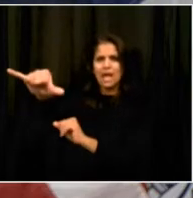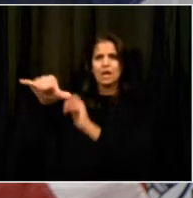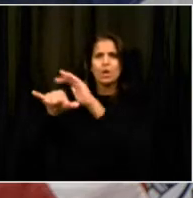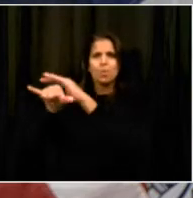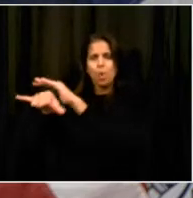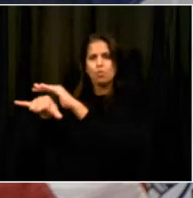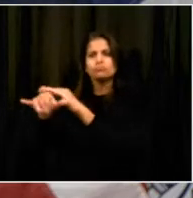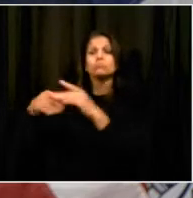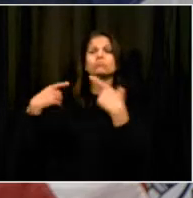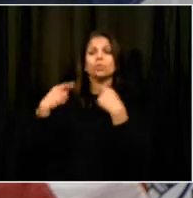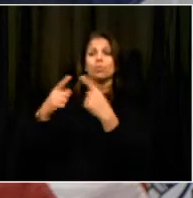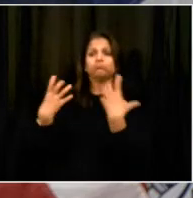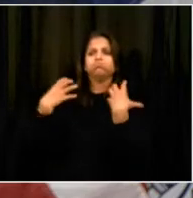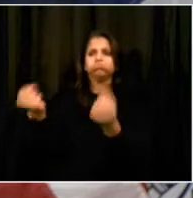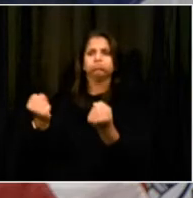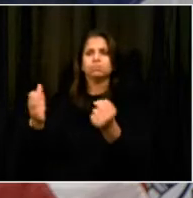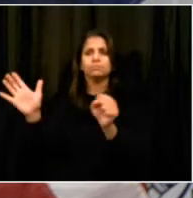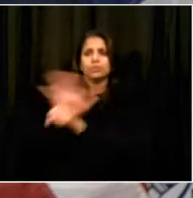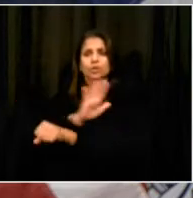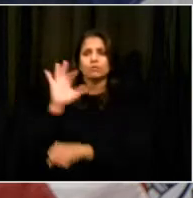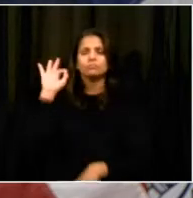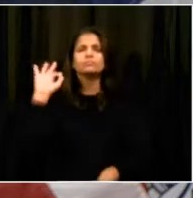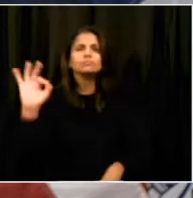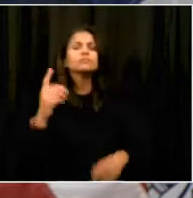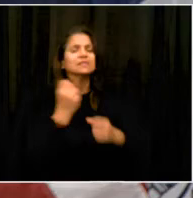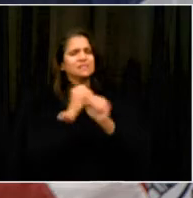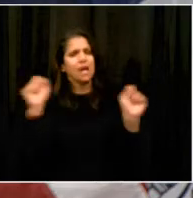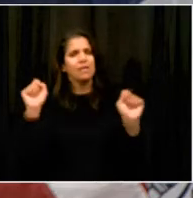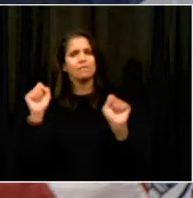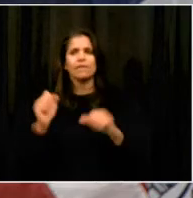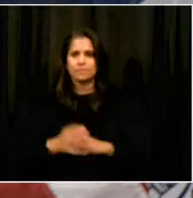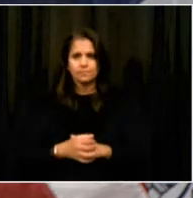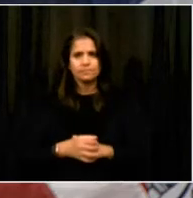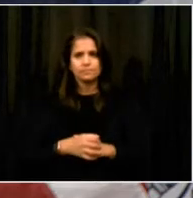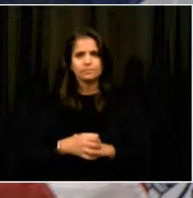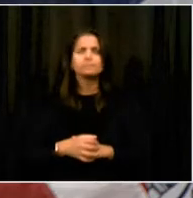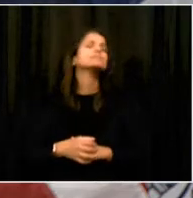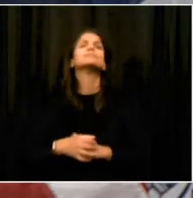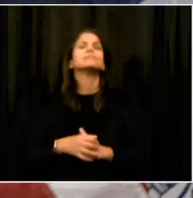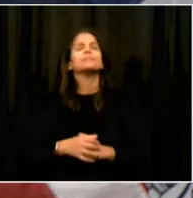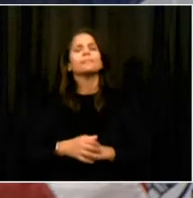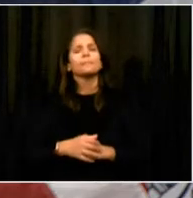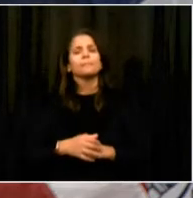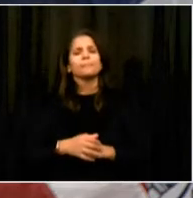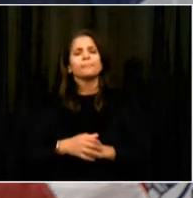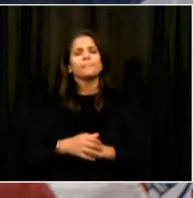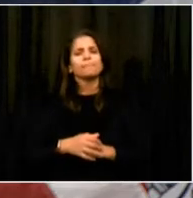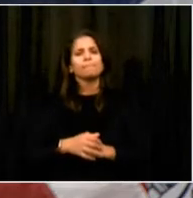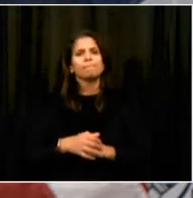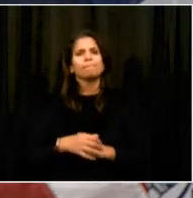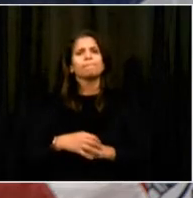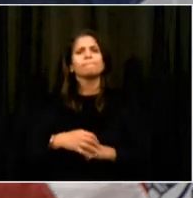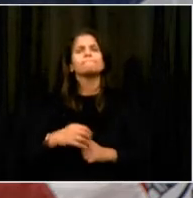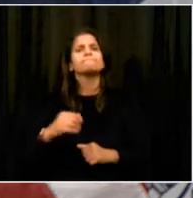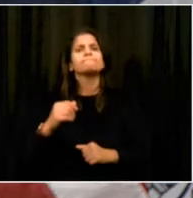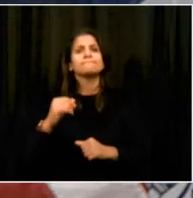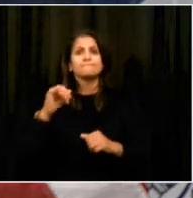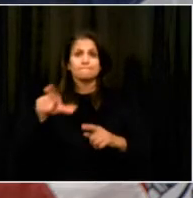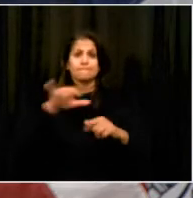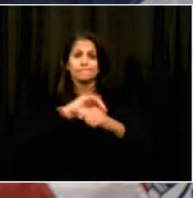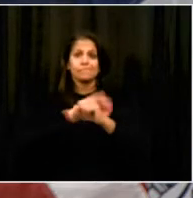All right, now that's testing, so important, but while we're fighting this important battle against the coronavirus, we have another challenge, and